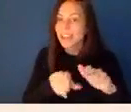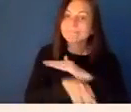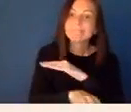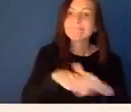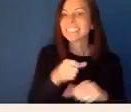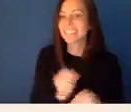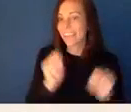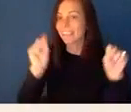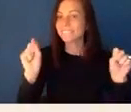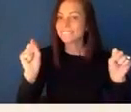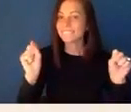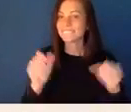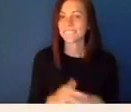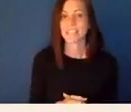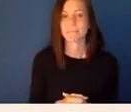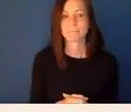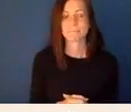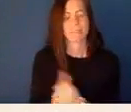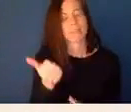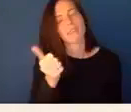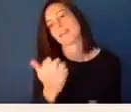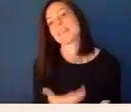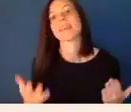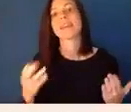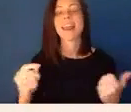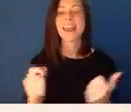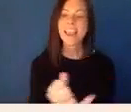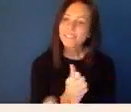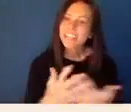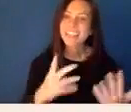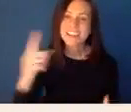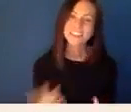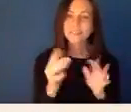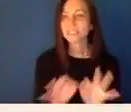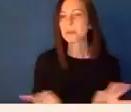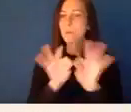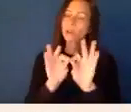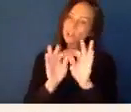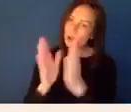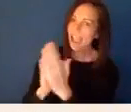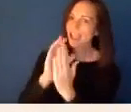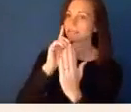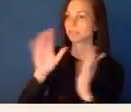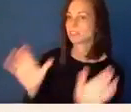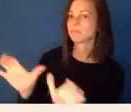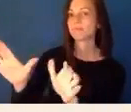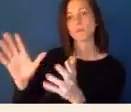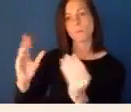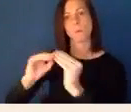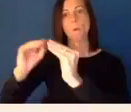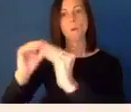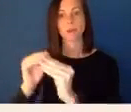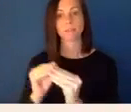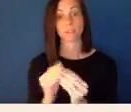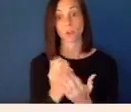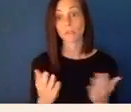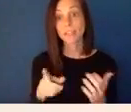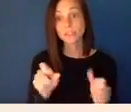safely. Anything and everything, it's always important to push for more. So here's the things that get you to push for more.